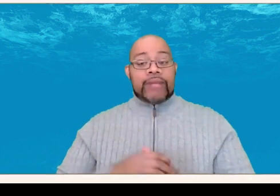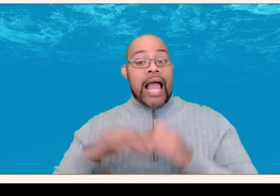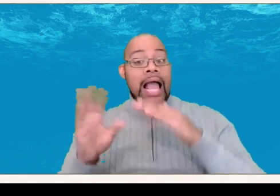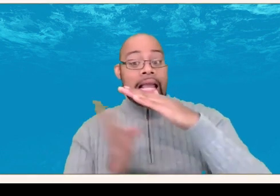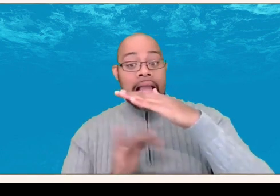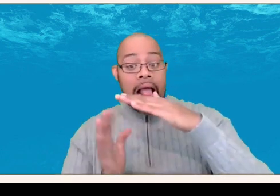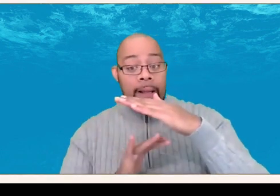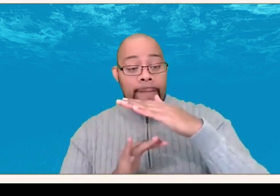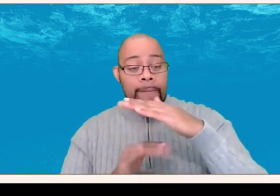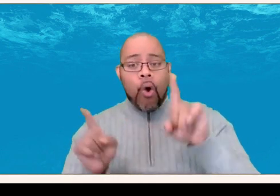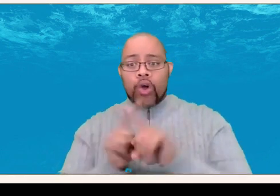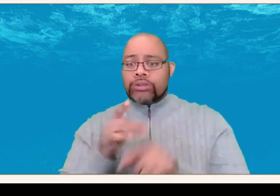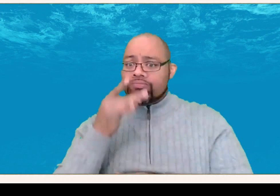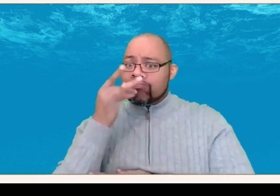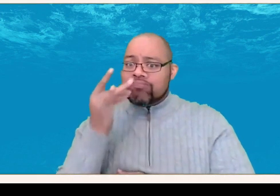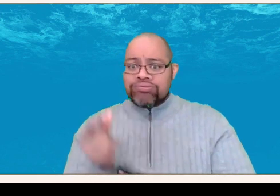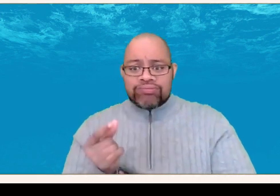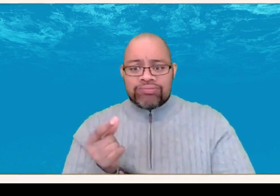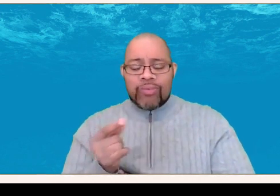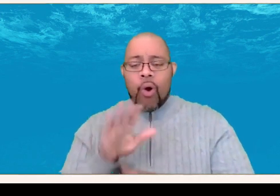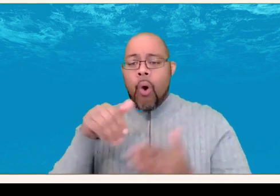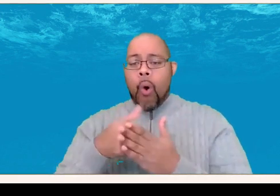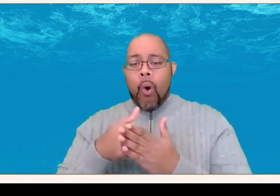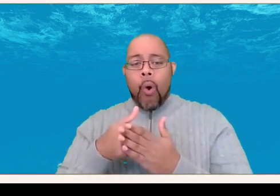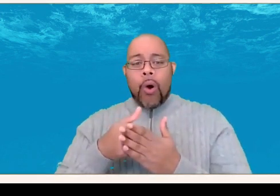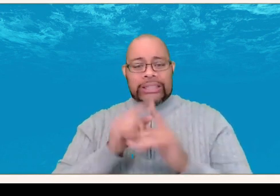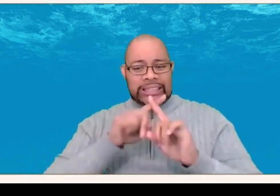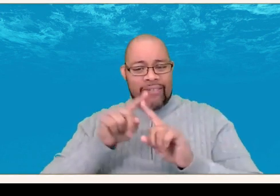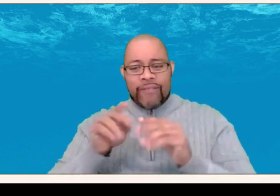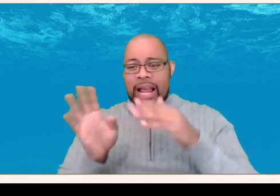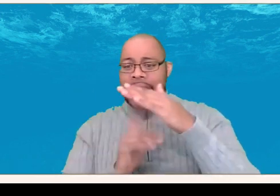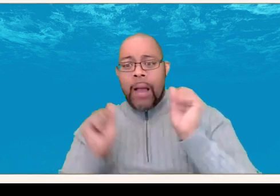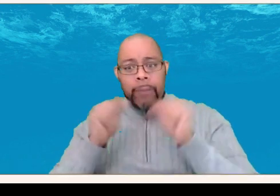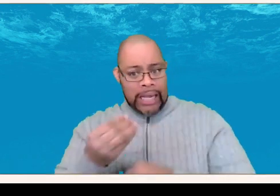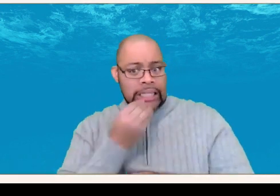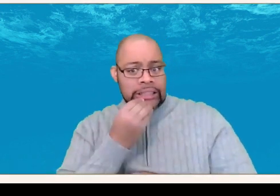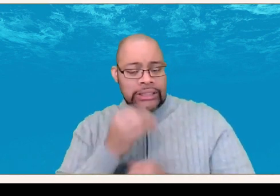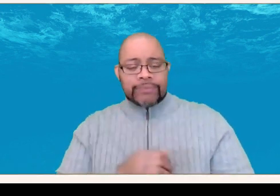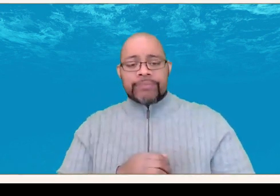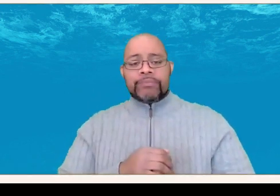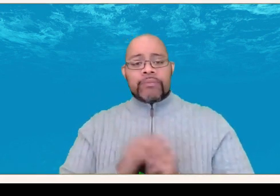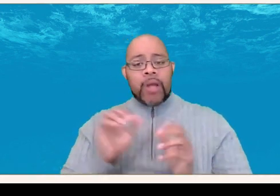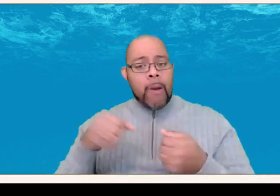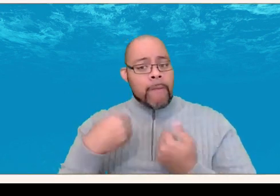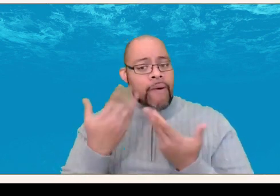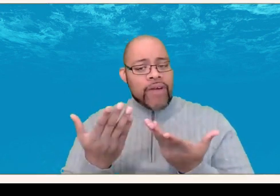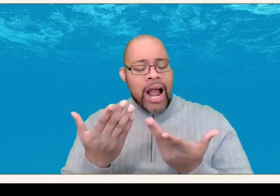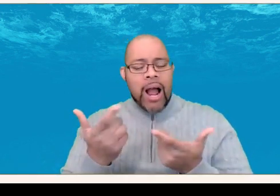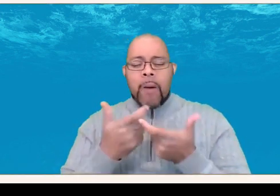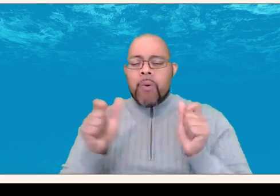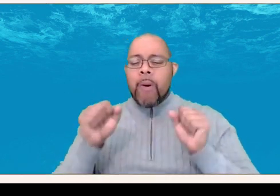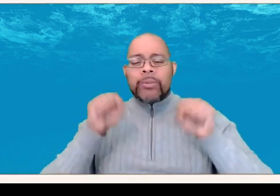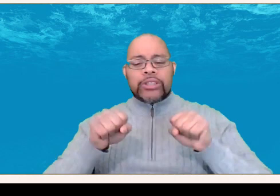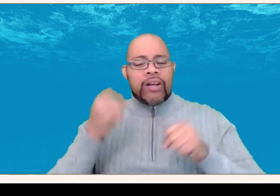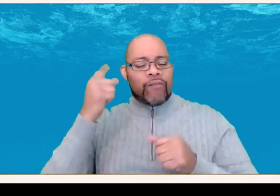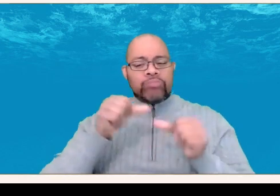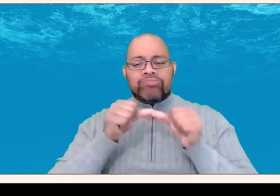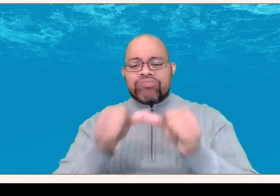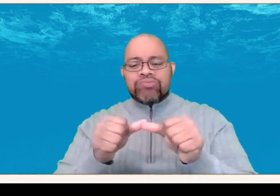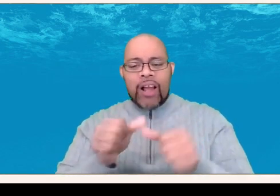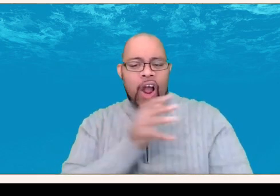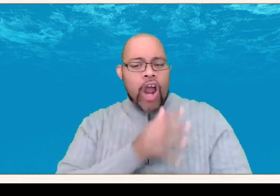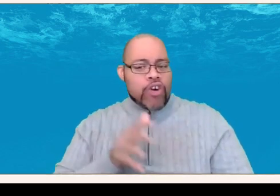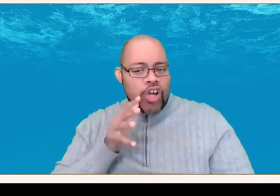Kelp is also delicious, and all species are edible, and they provide a huge potential for